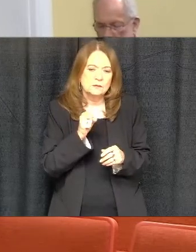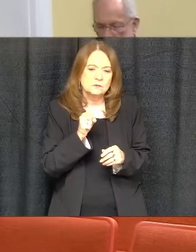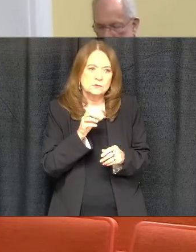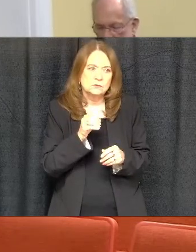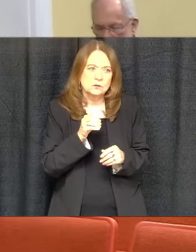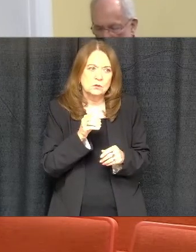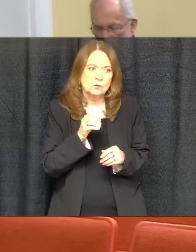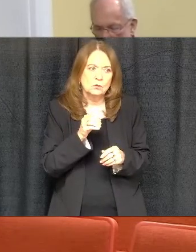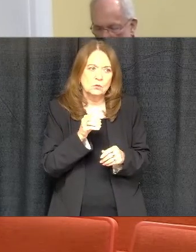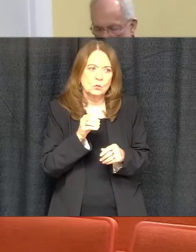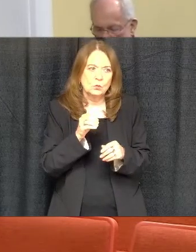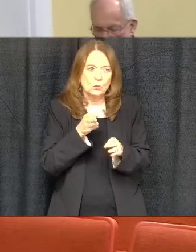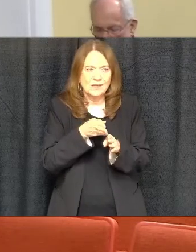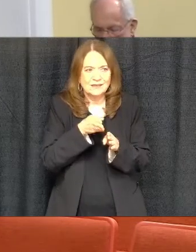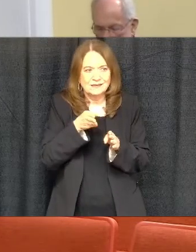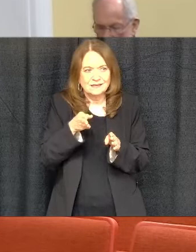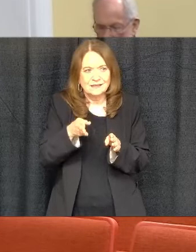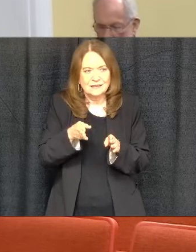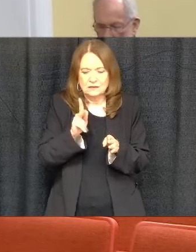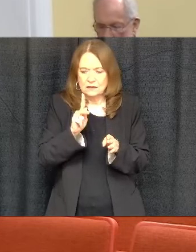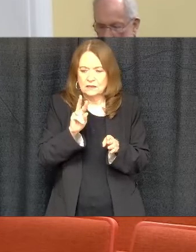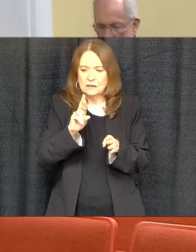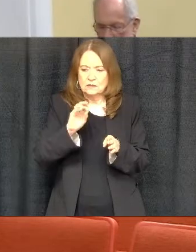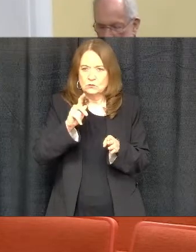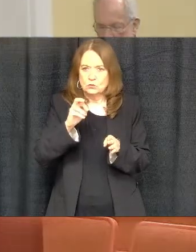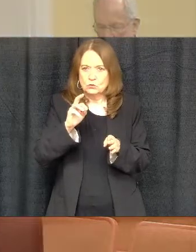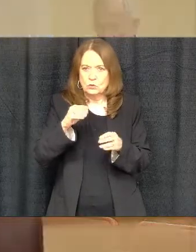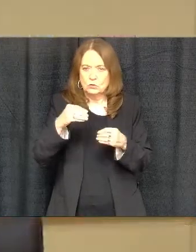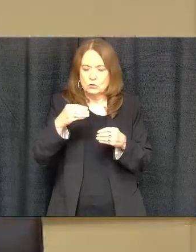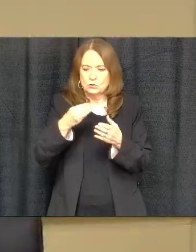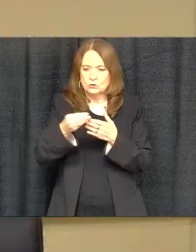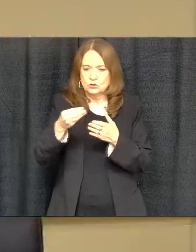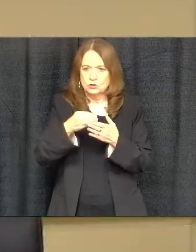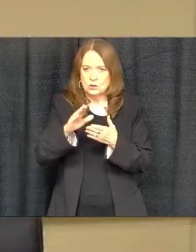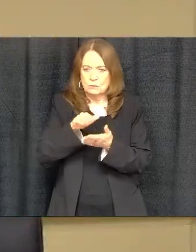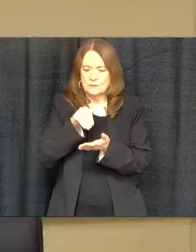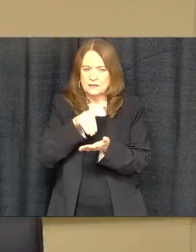C2 directly behind that is the Kroger Shopping Center.